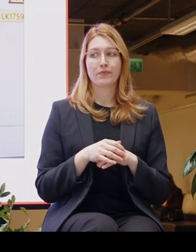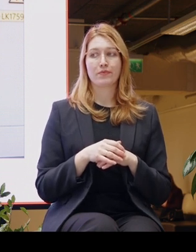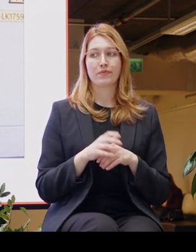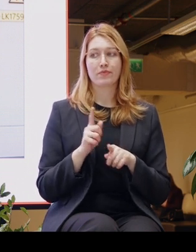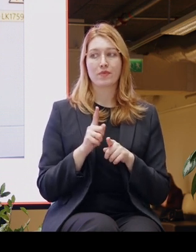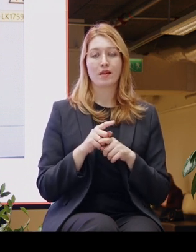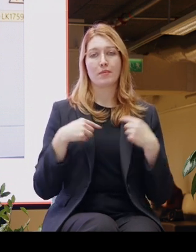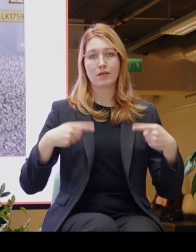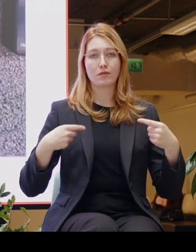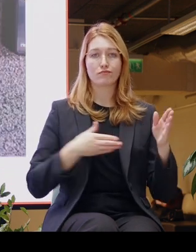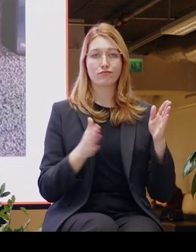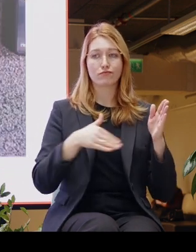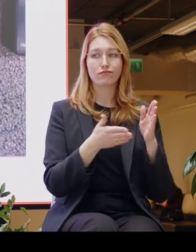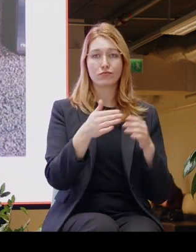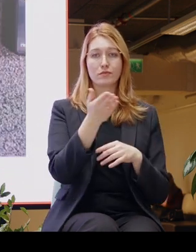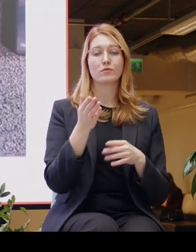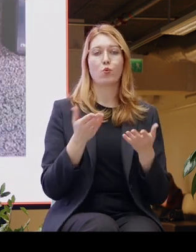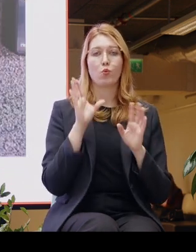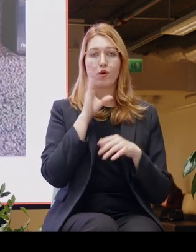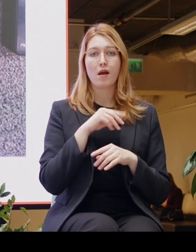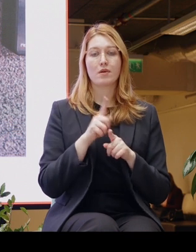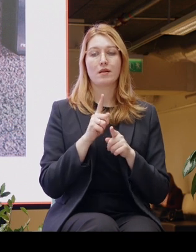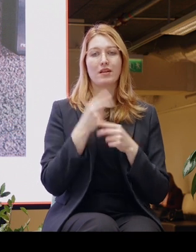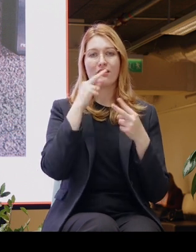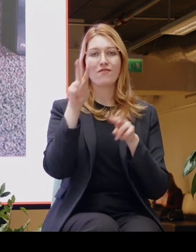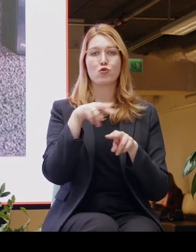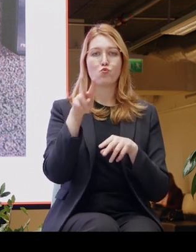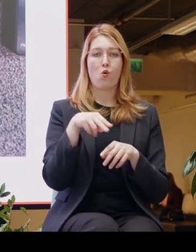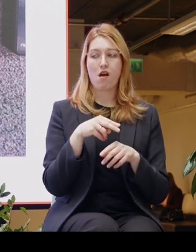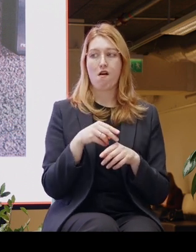Here again, braille information and visual output.